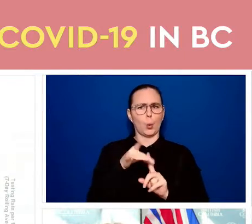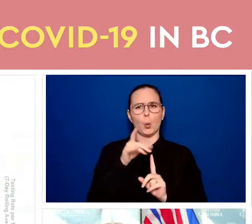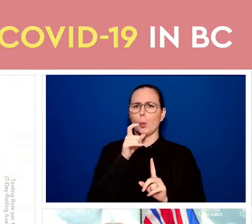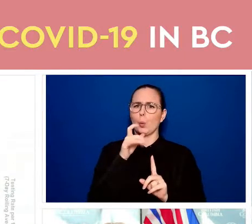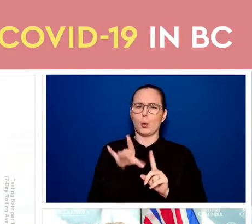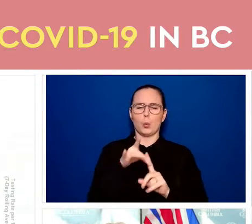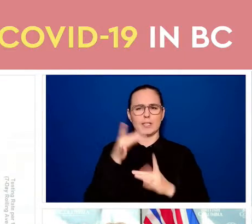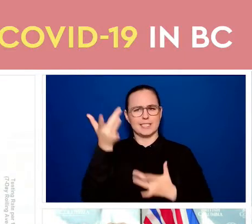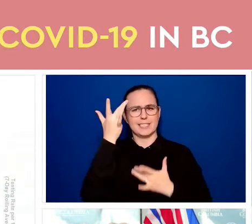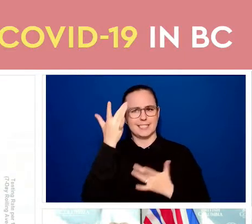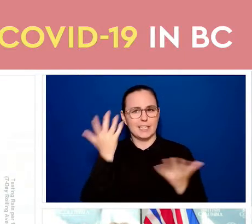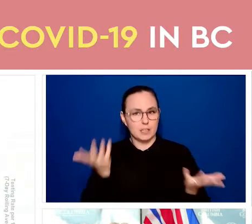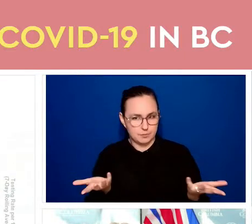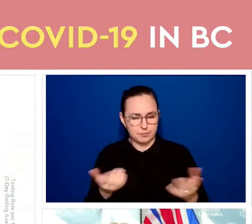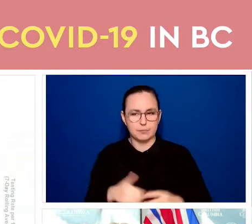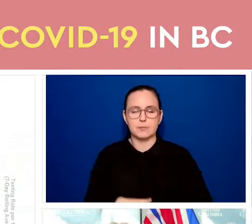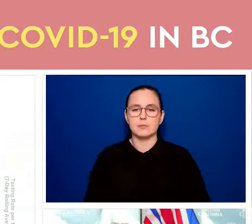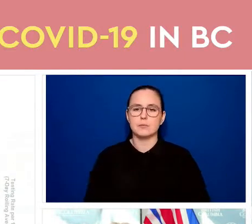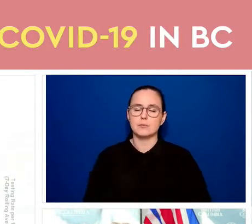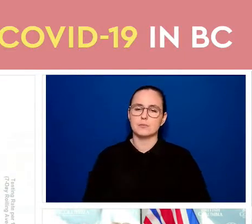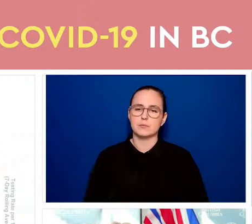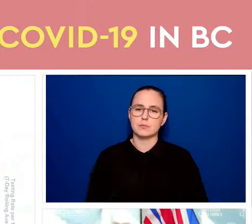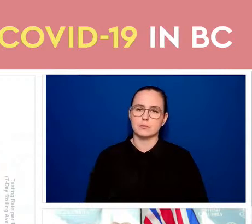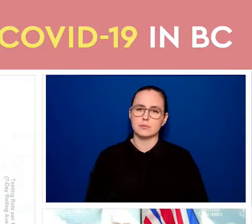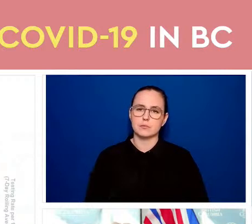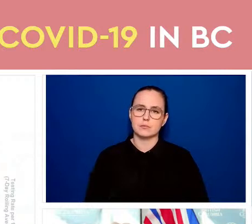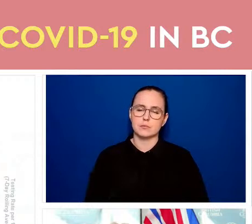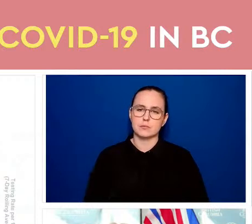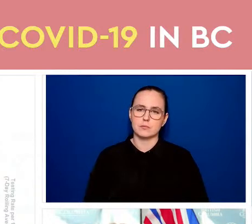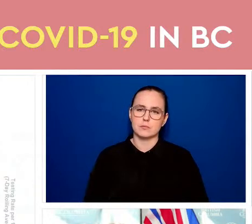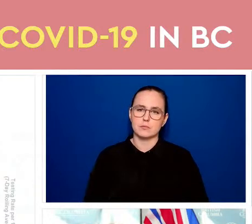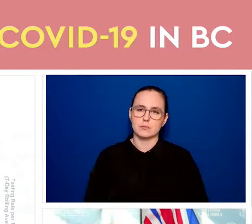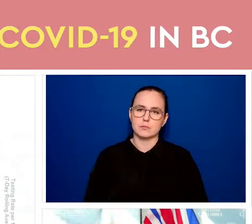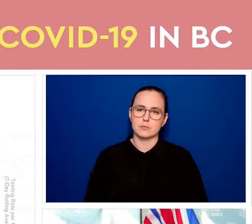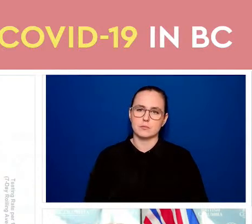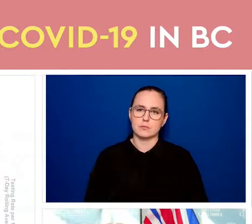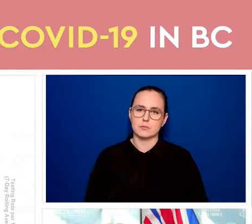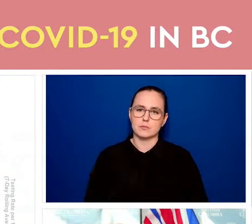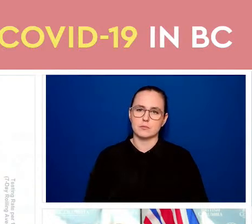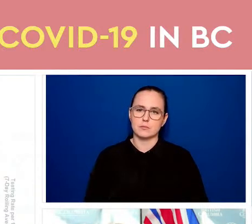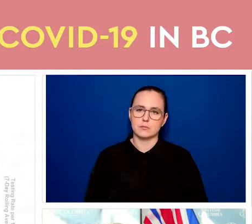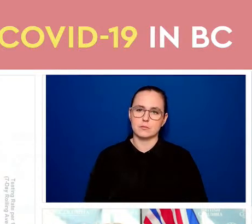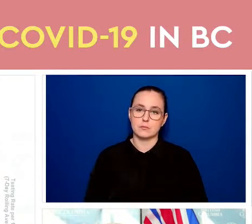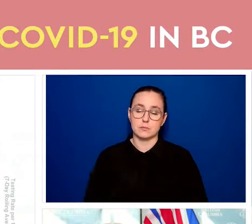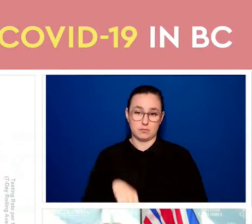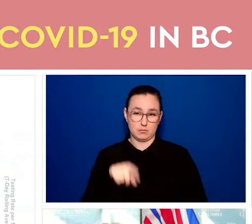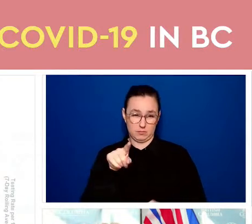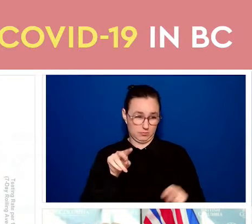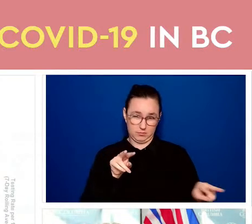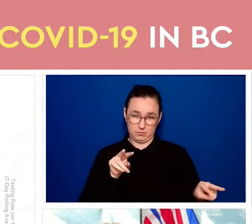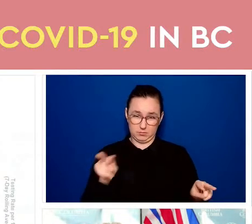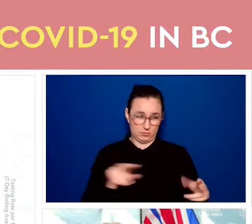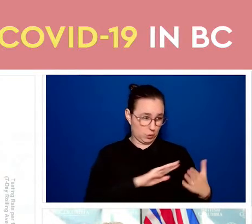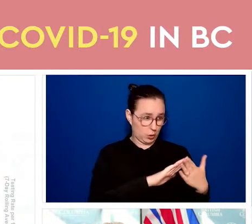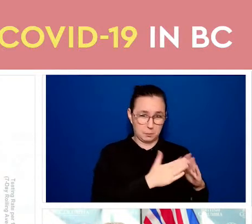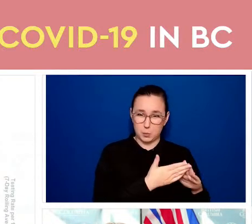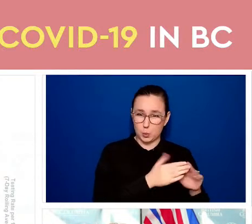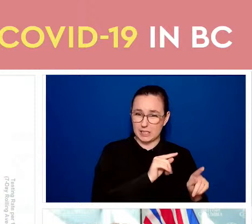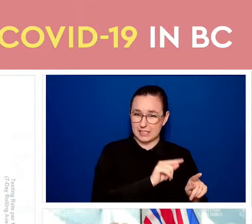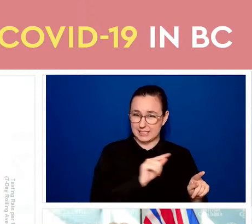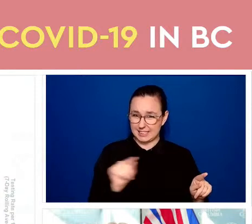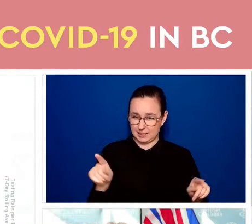if we look at the different communities within the regional health authorities, we can see that most of the children that